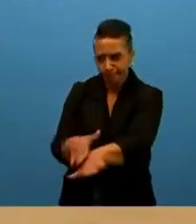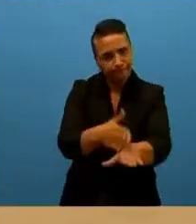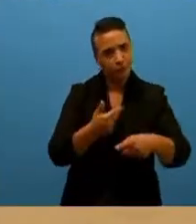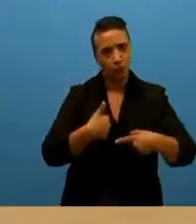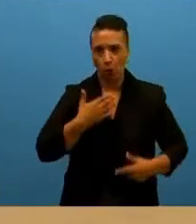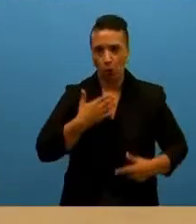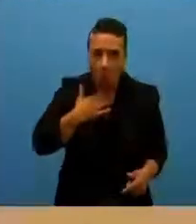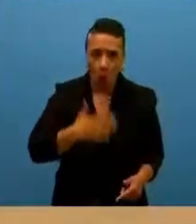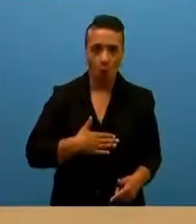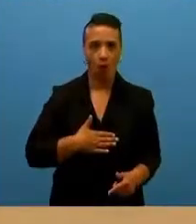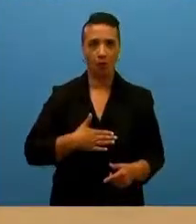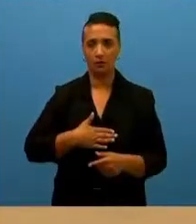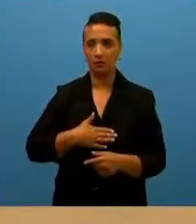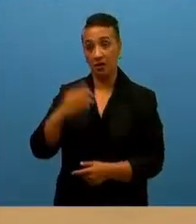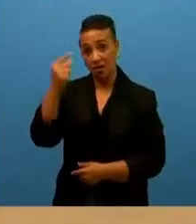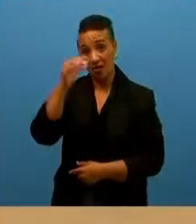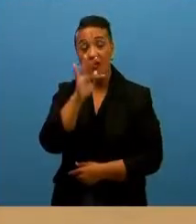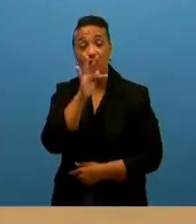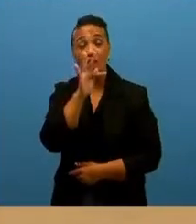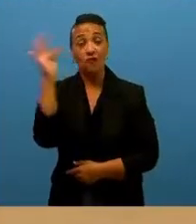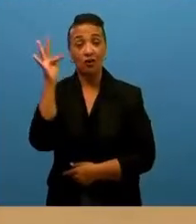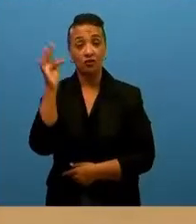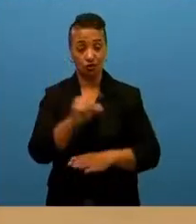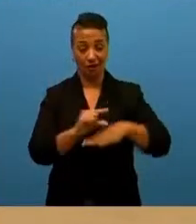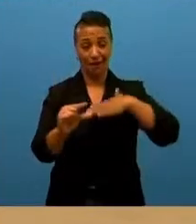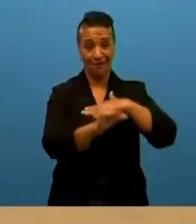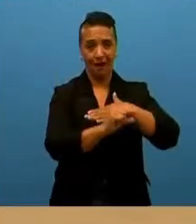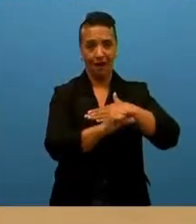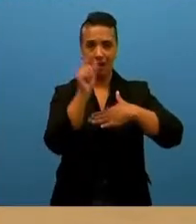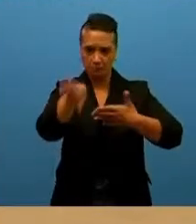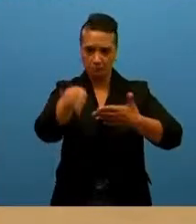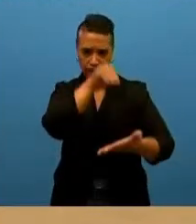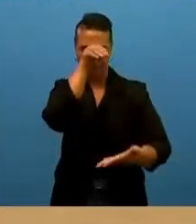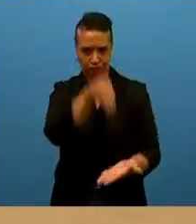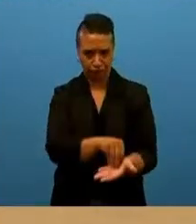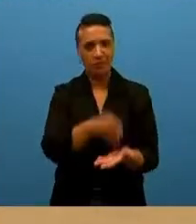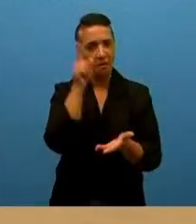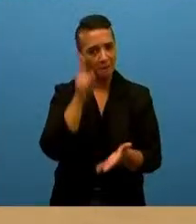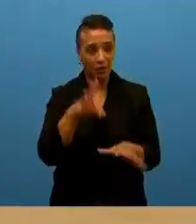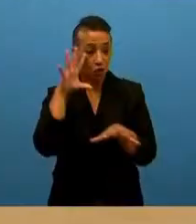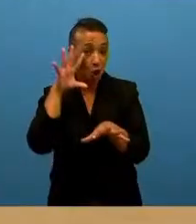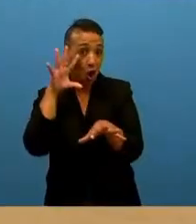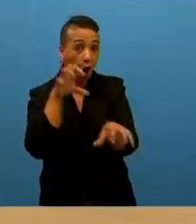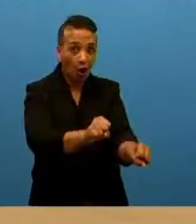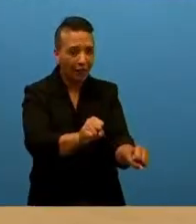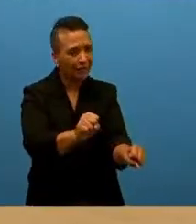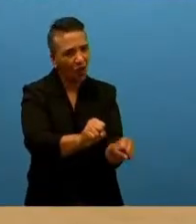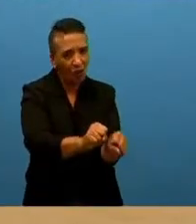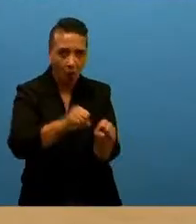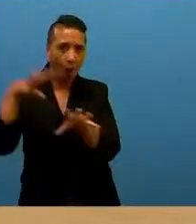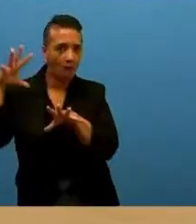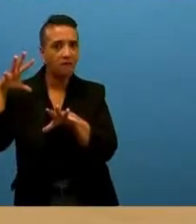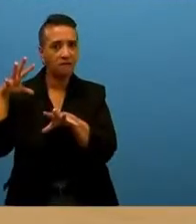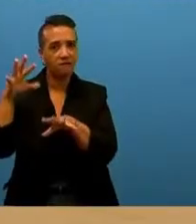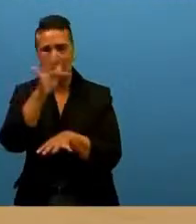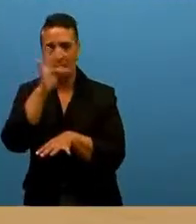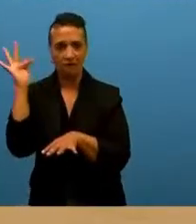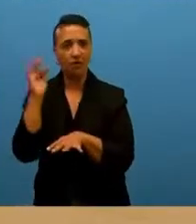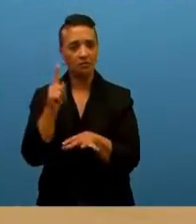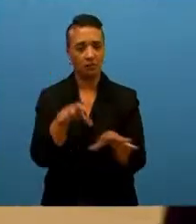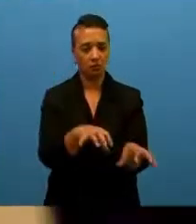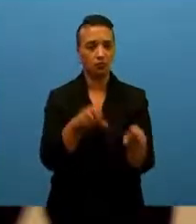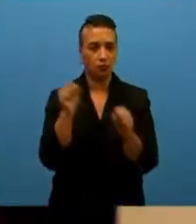the enlistment of French Guiana on the list of countries to be decolonized by the